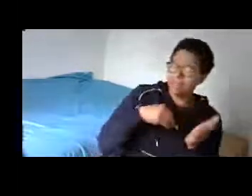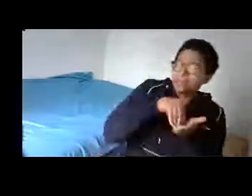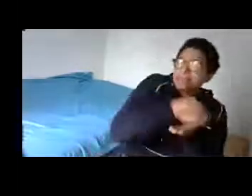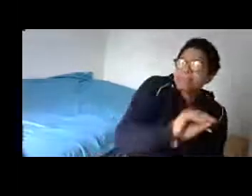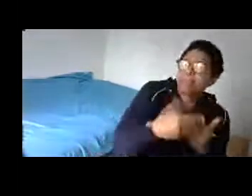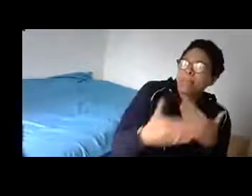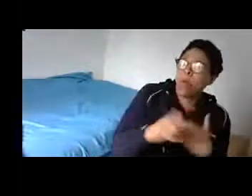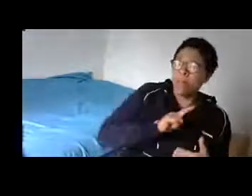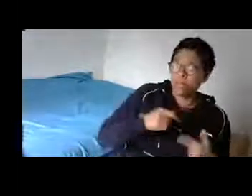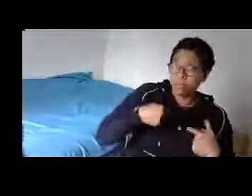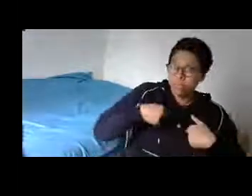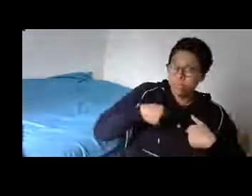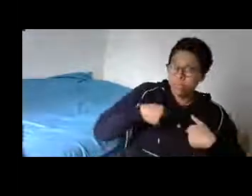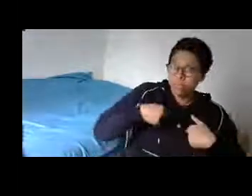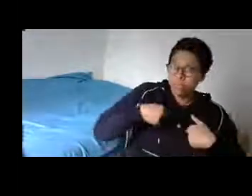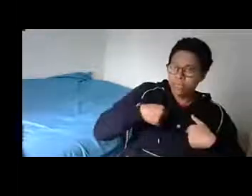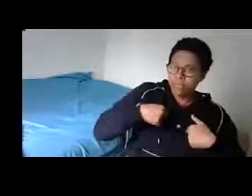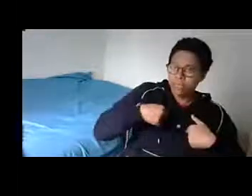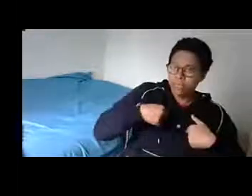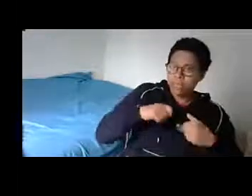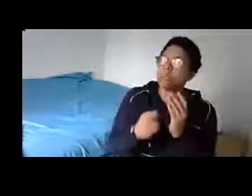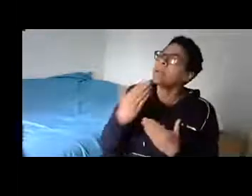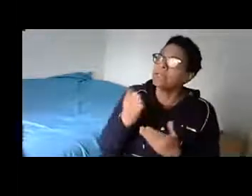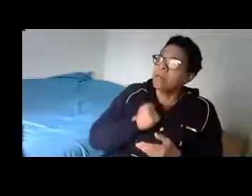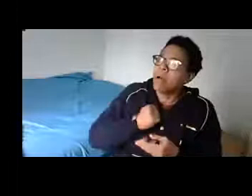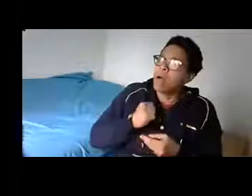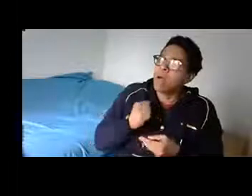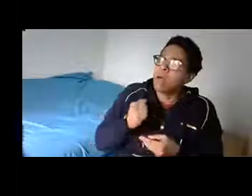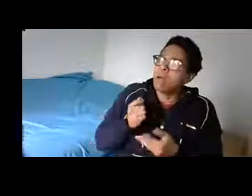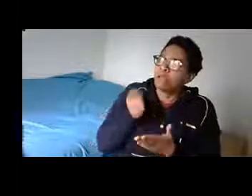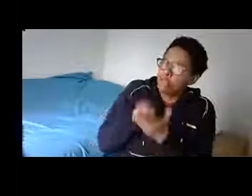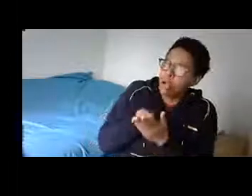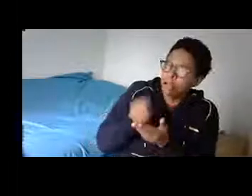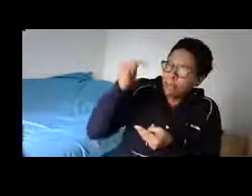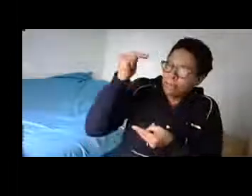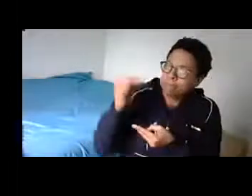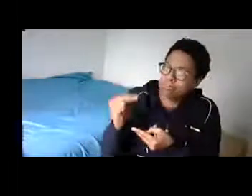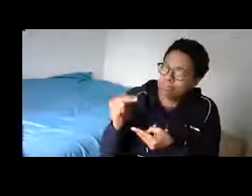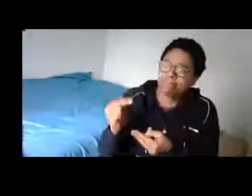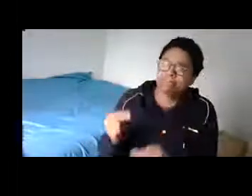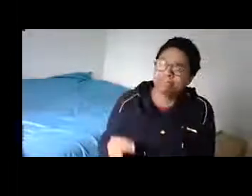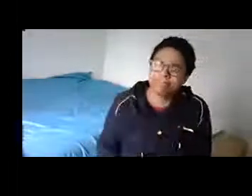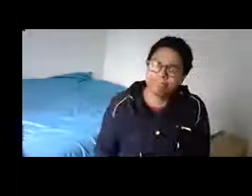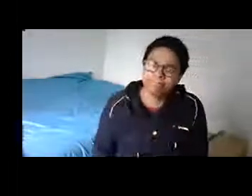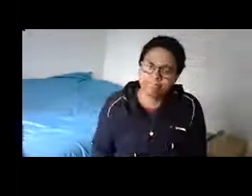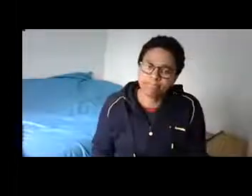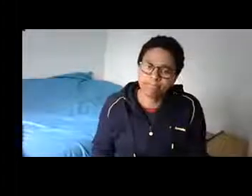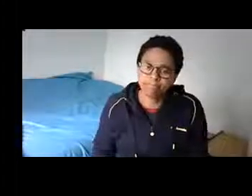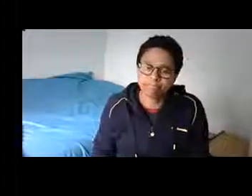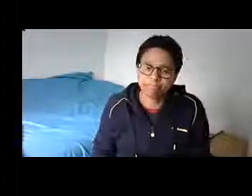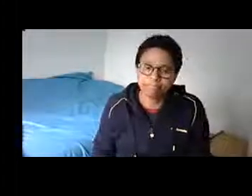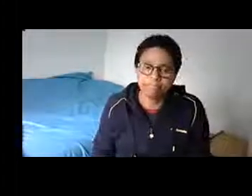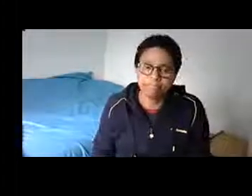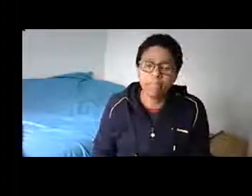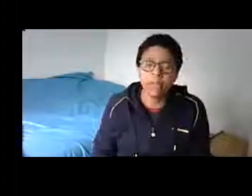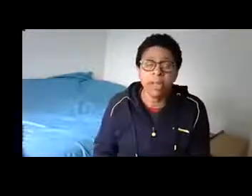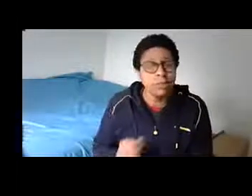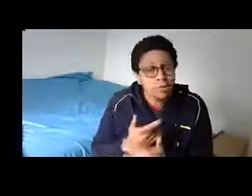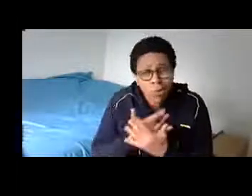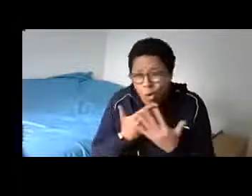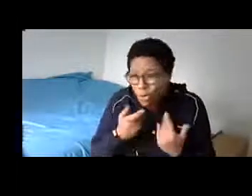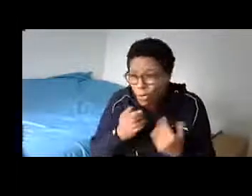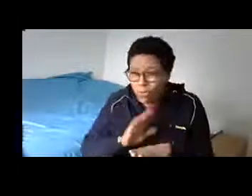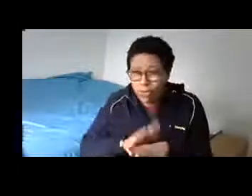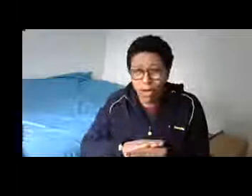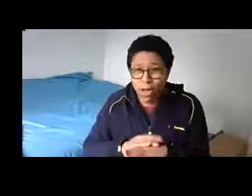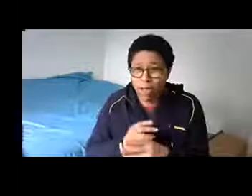is that this equipment, for example, that you bought might be available through the NHS. And often it's not true. Like, for example,